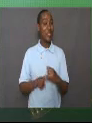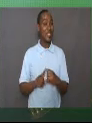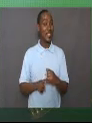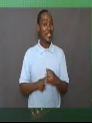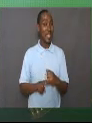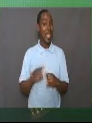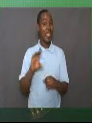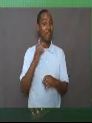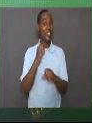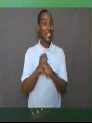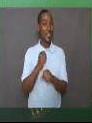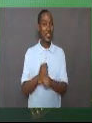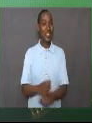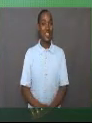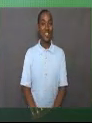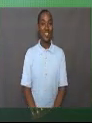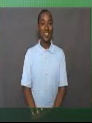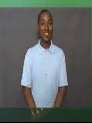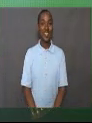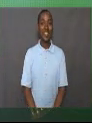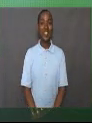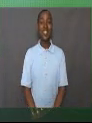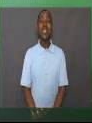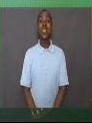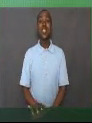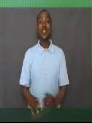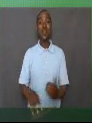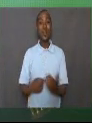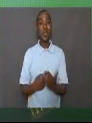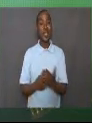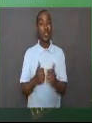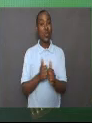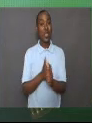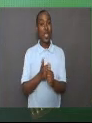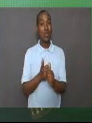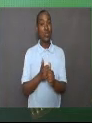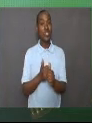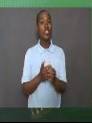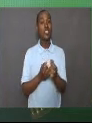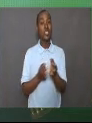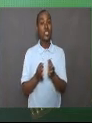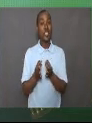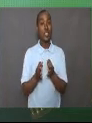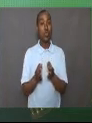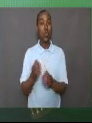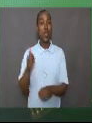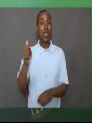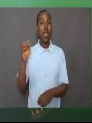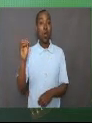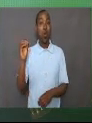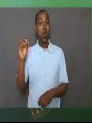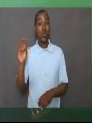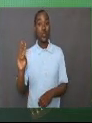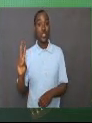activity, students. Describe the place where aerobic respiration